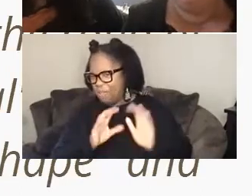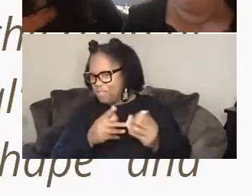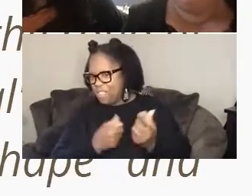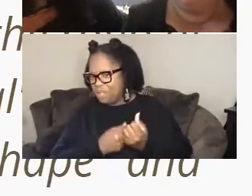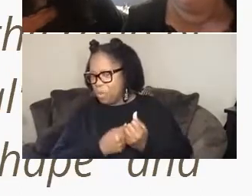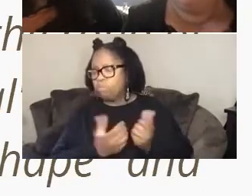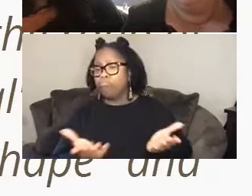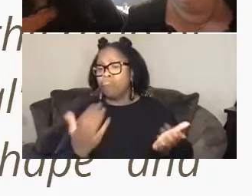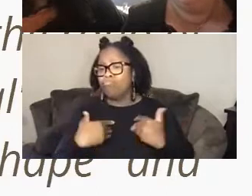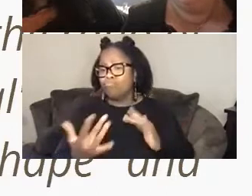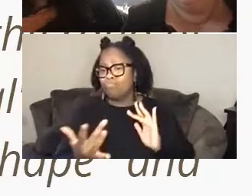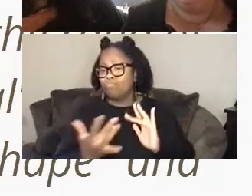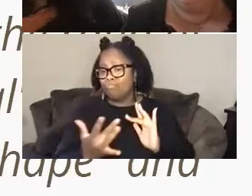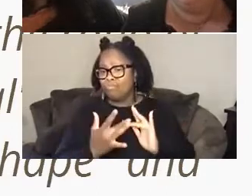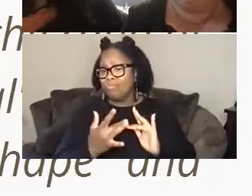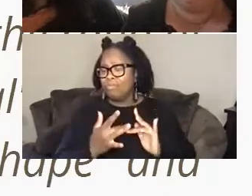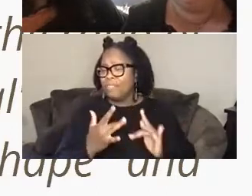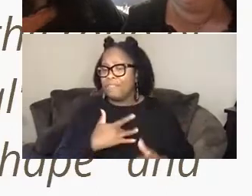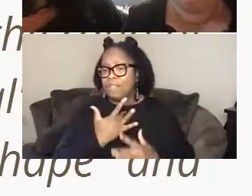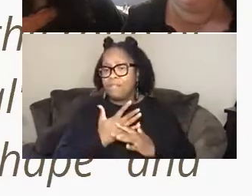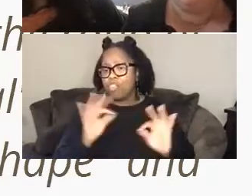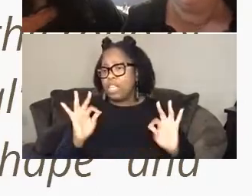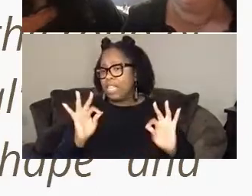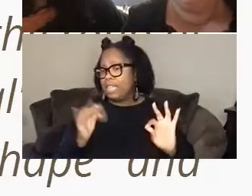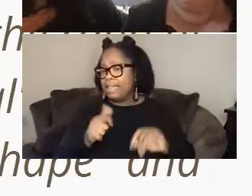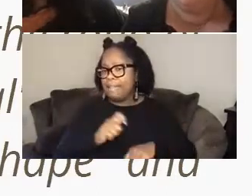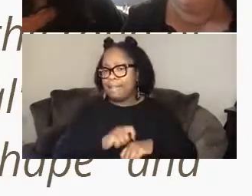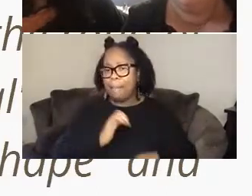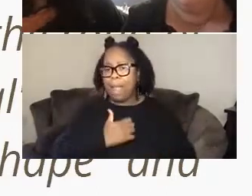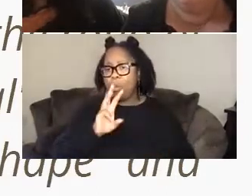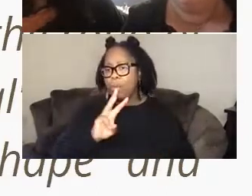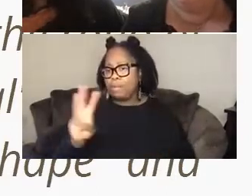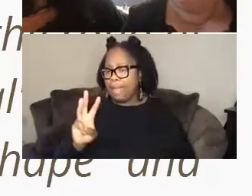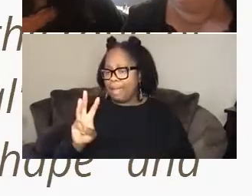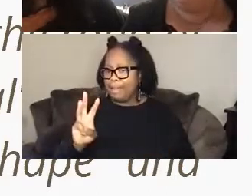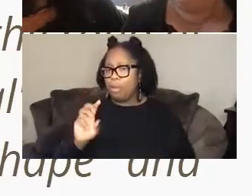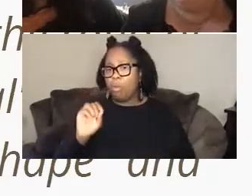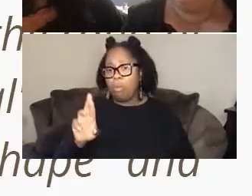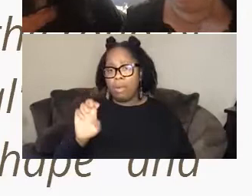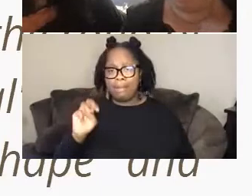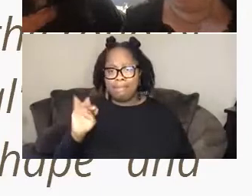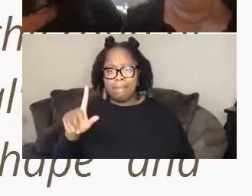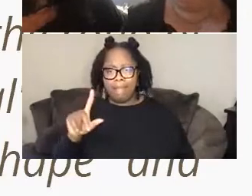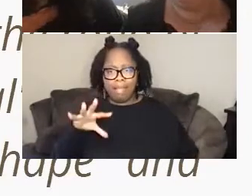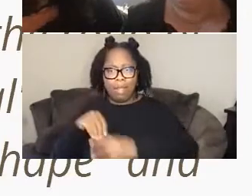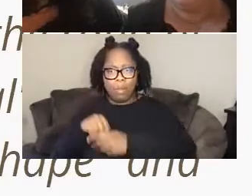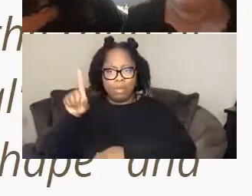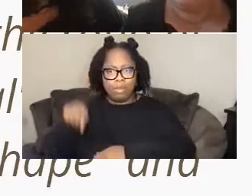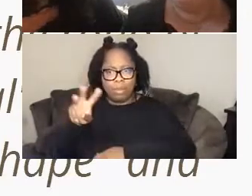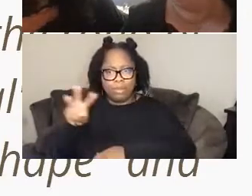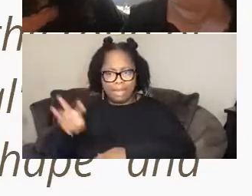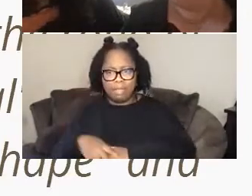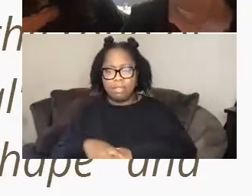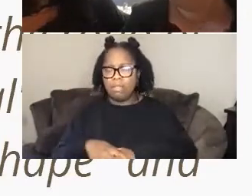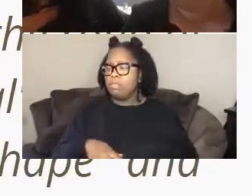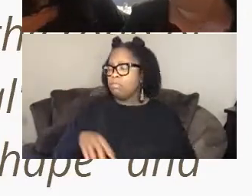feel free to reach out to us at any time at our website, or I believe our emails are on our website. And FLAIR has historically